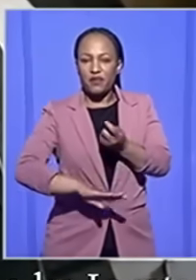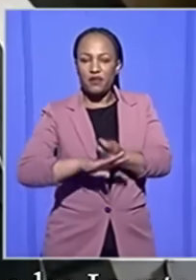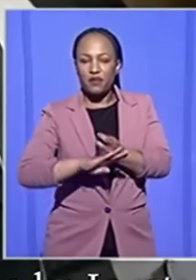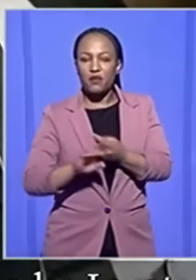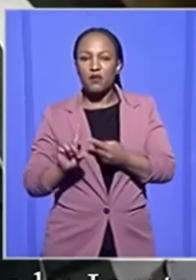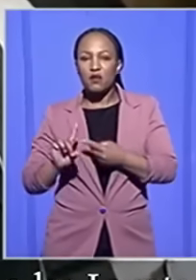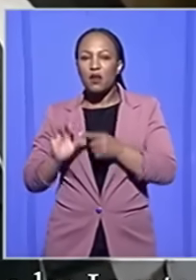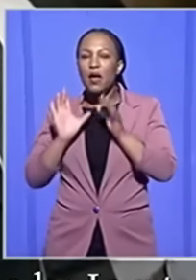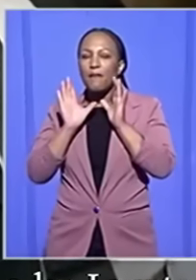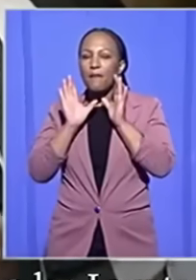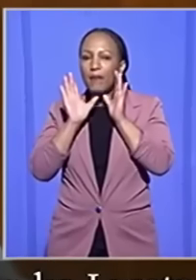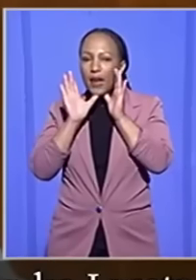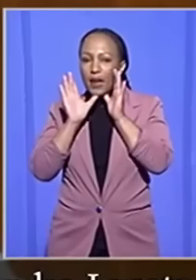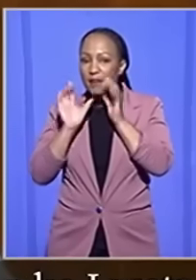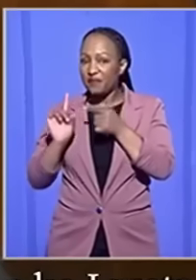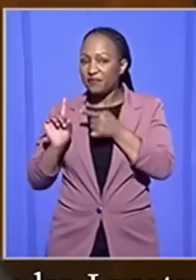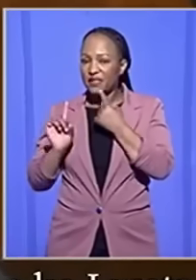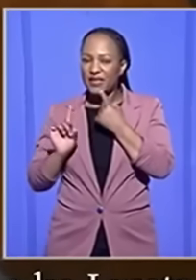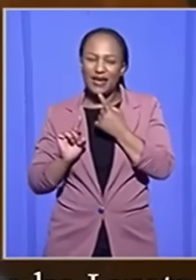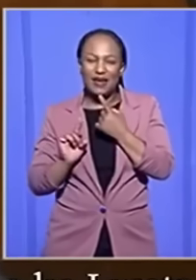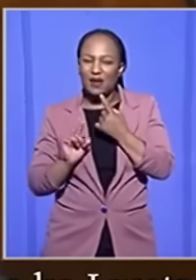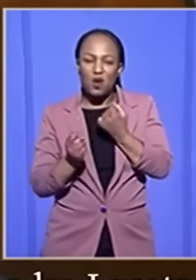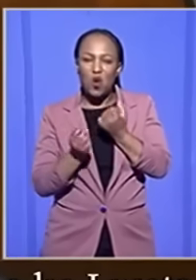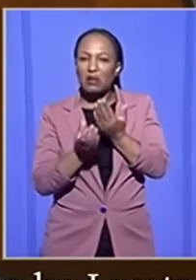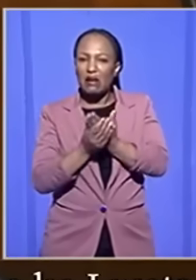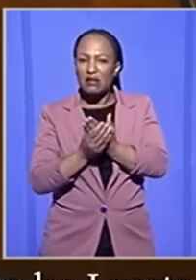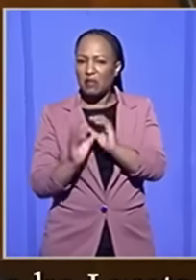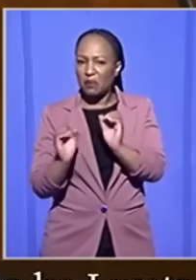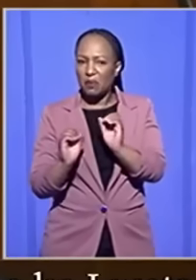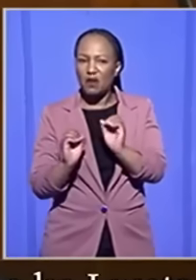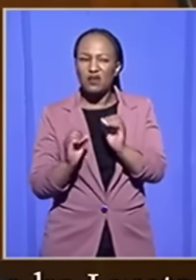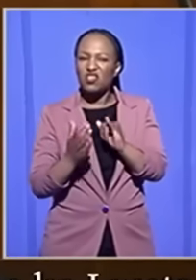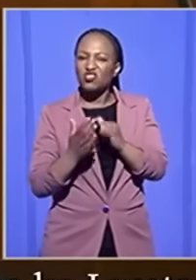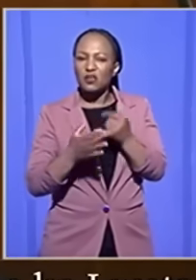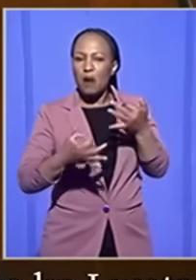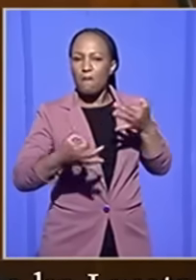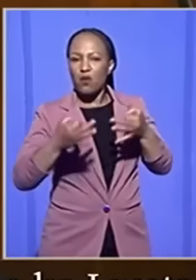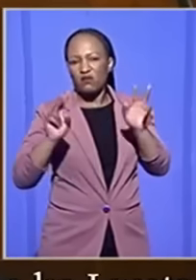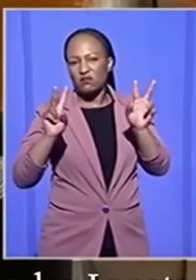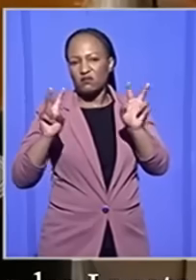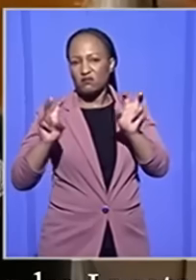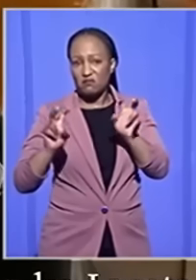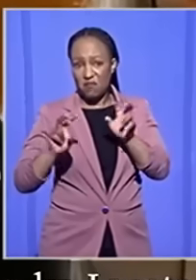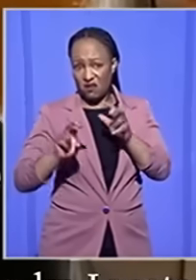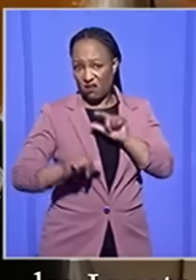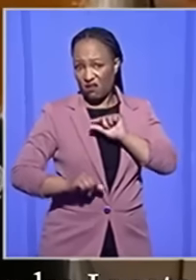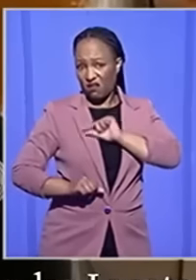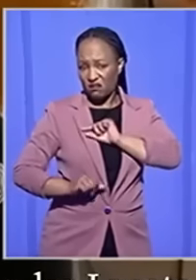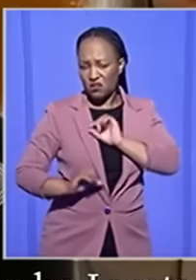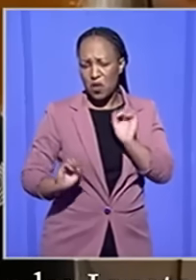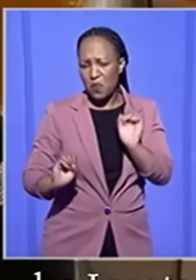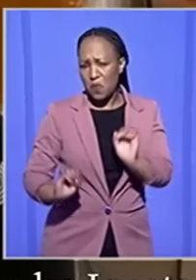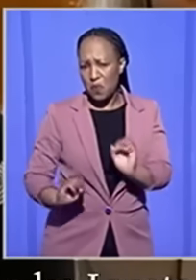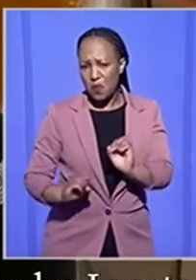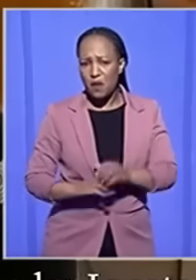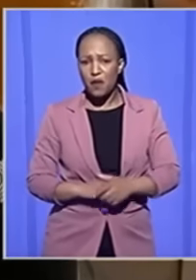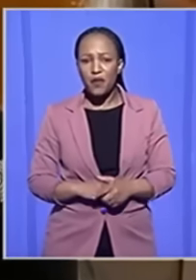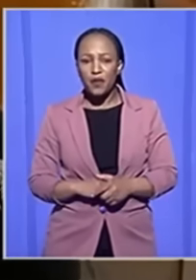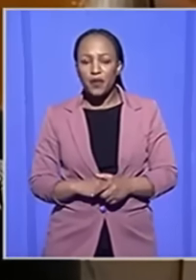eno e tlhotlhelediwa ke dipolotiki mme o dumela gore a ka se bonwe molato. The case has crumbled before